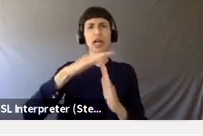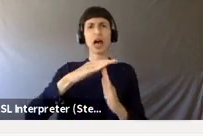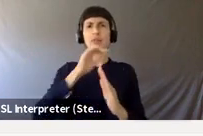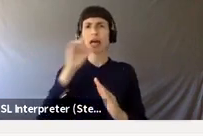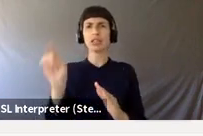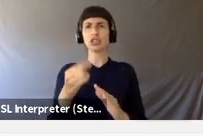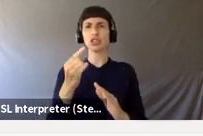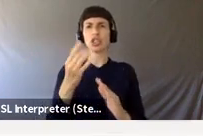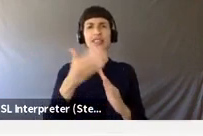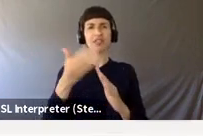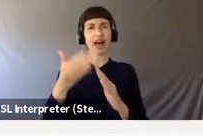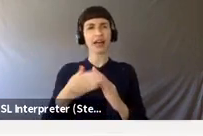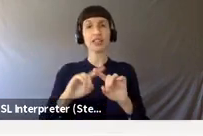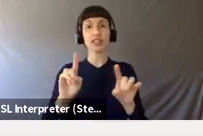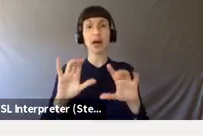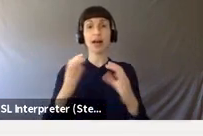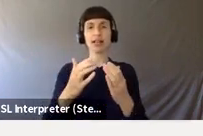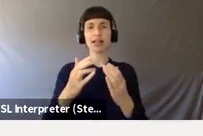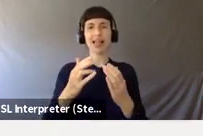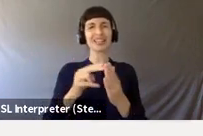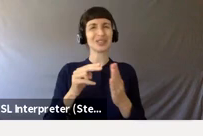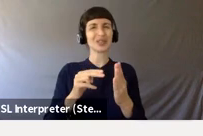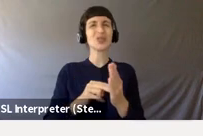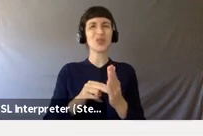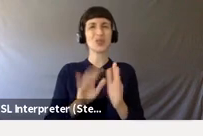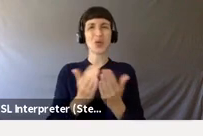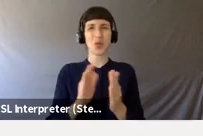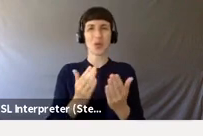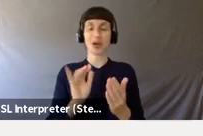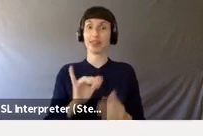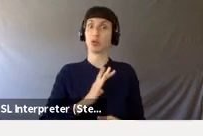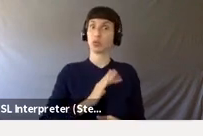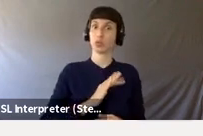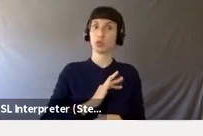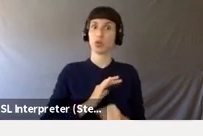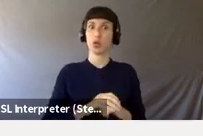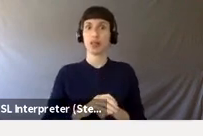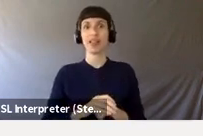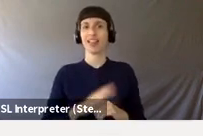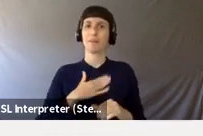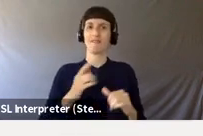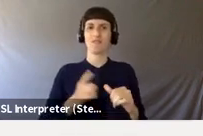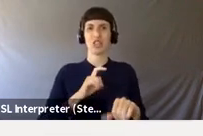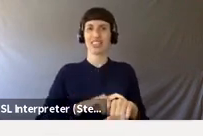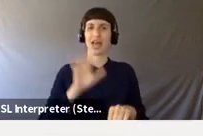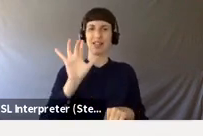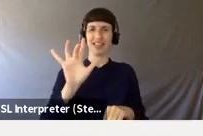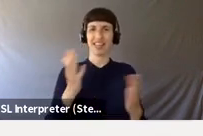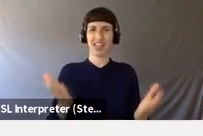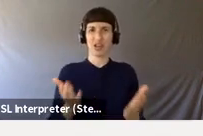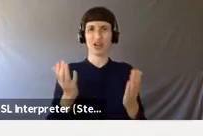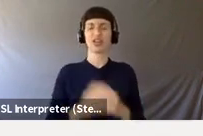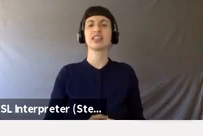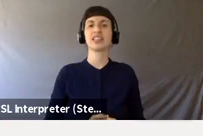notebook. And the class notebook was way cool. I'm going to click on this class notebook. This is first time for here. And it's going to give my